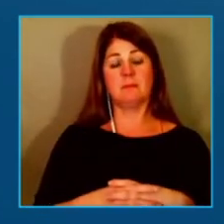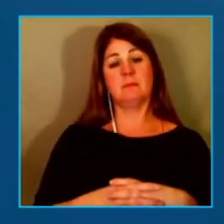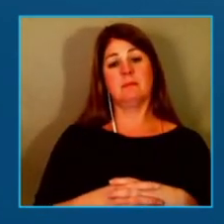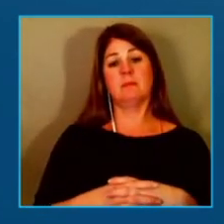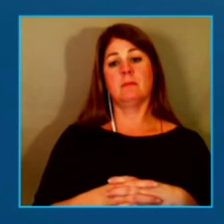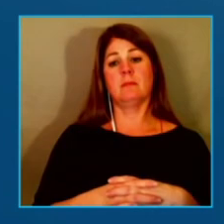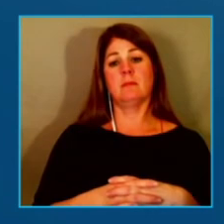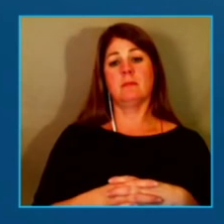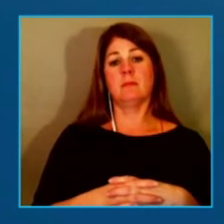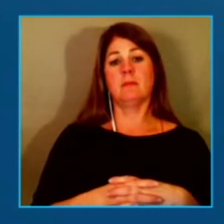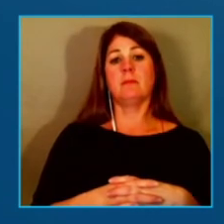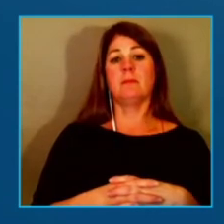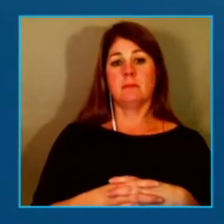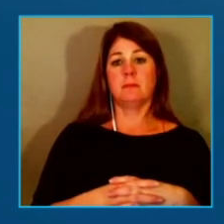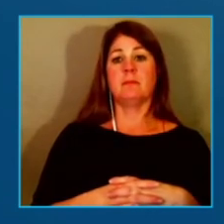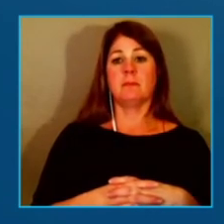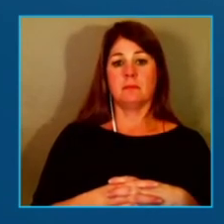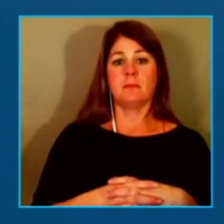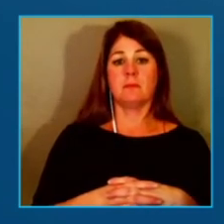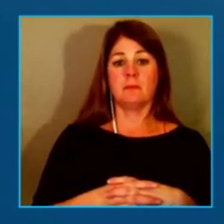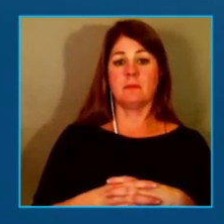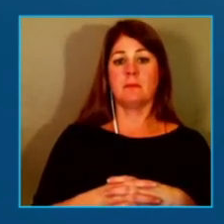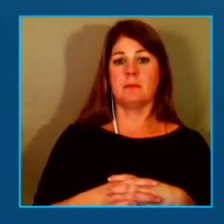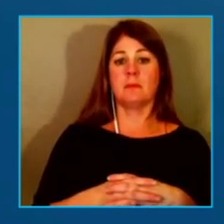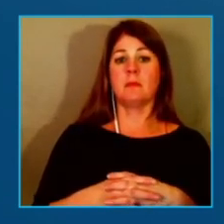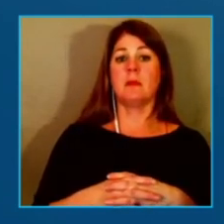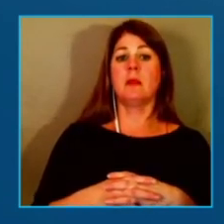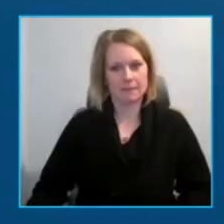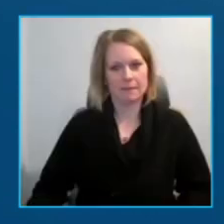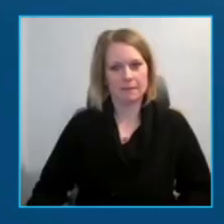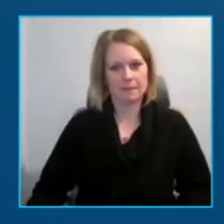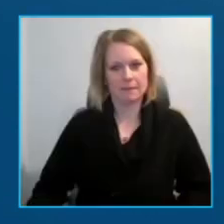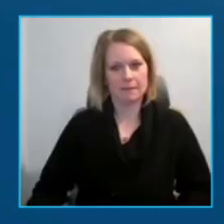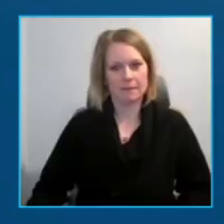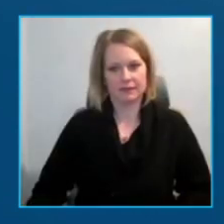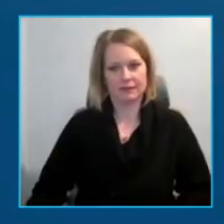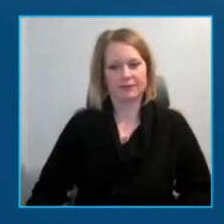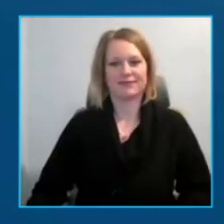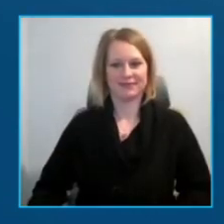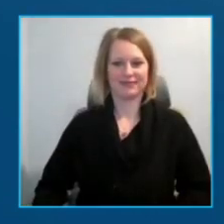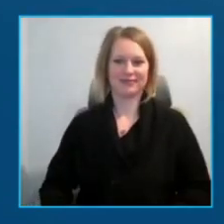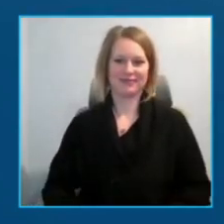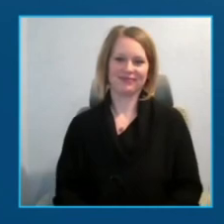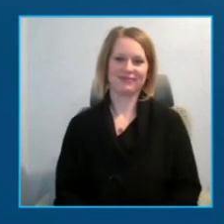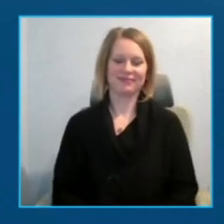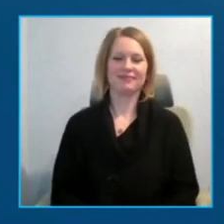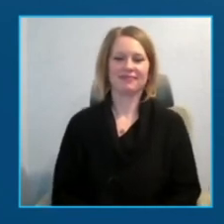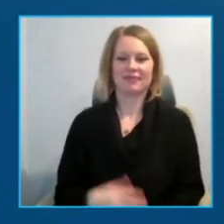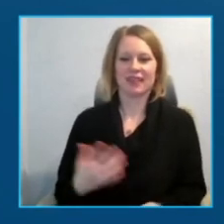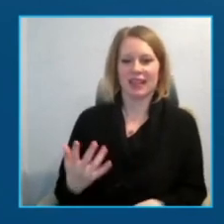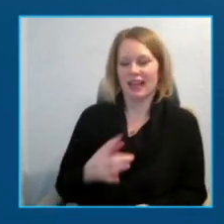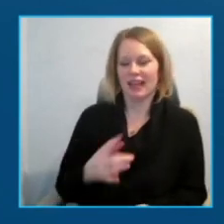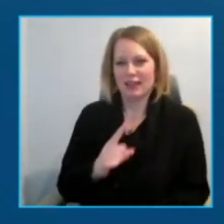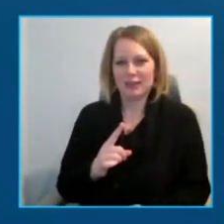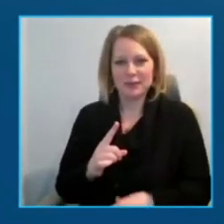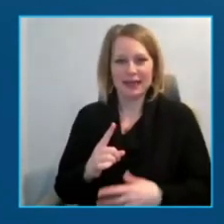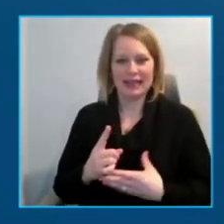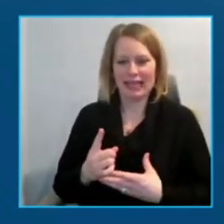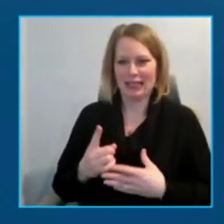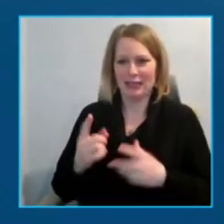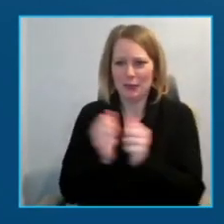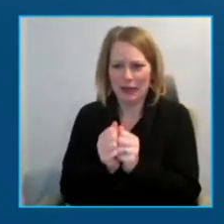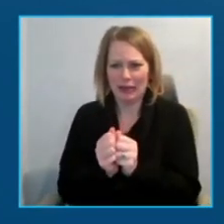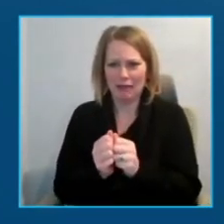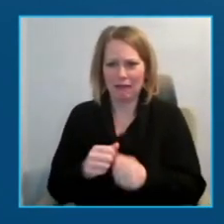I'll go first and then let Frank finish up. You know, I don't know about the kicking and screaming